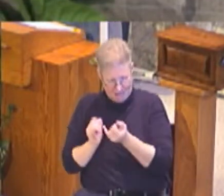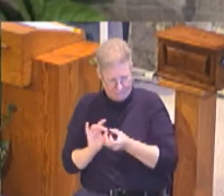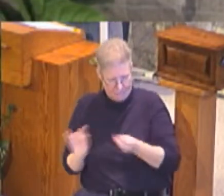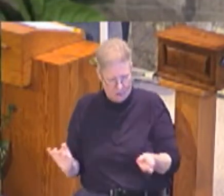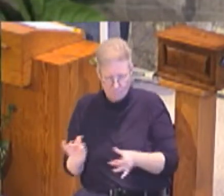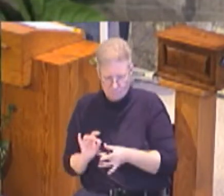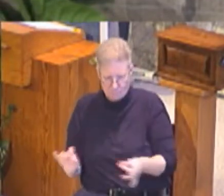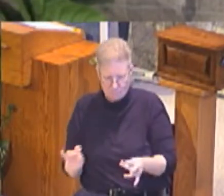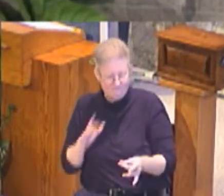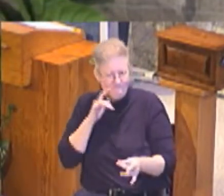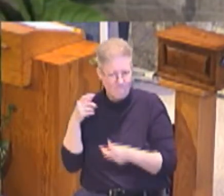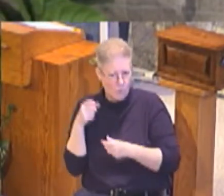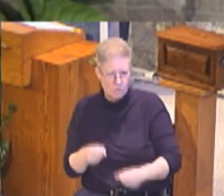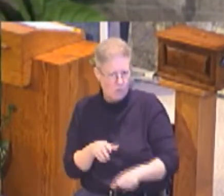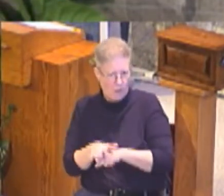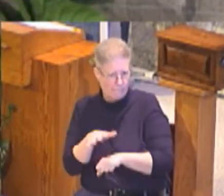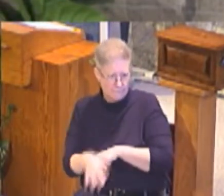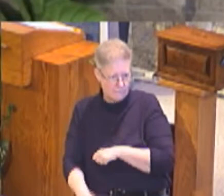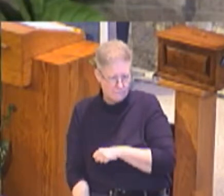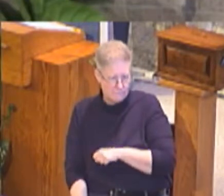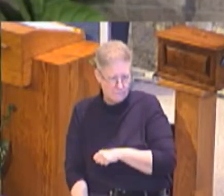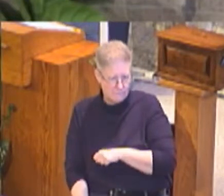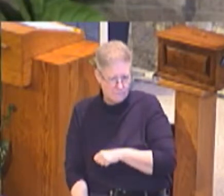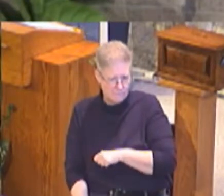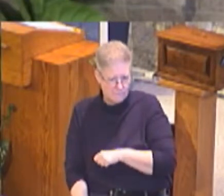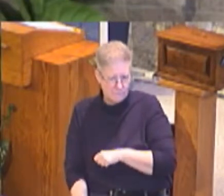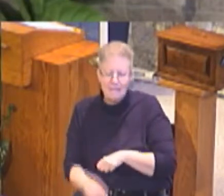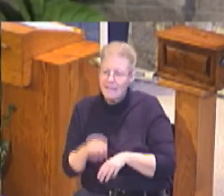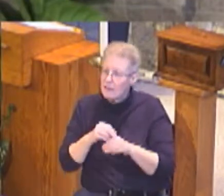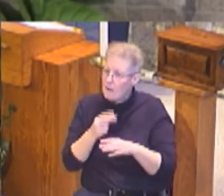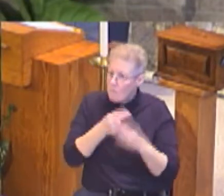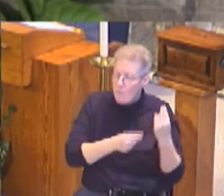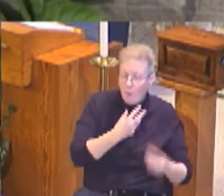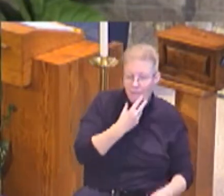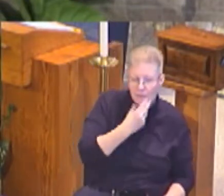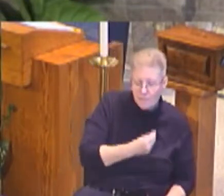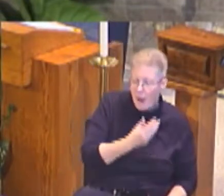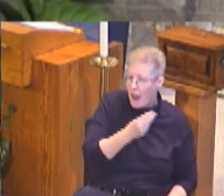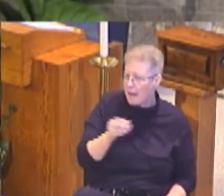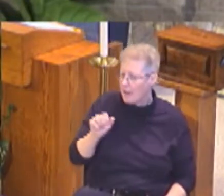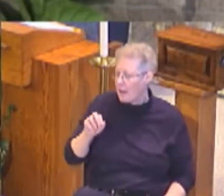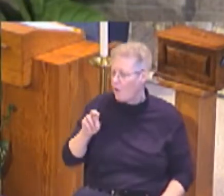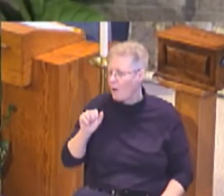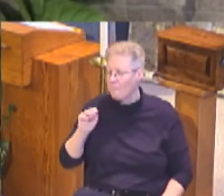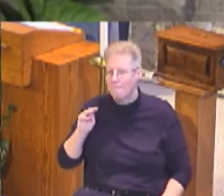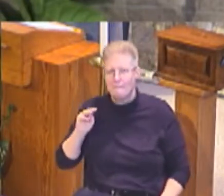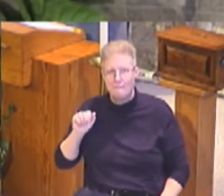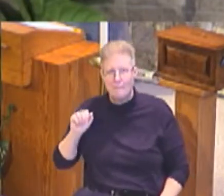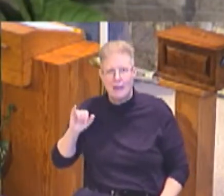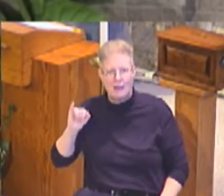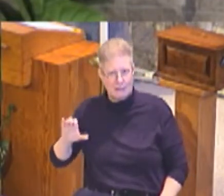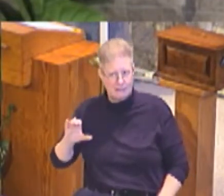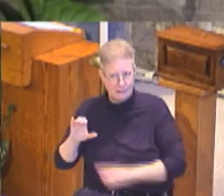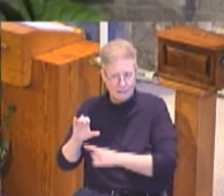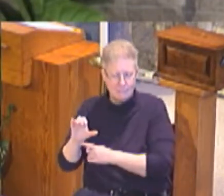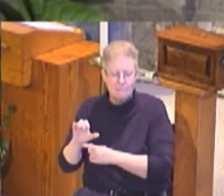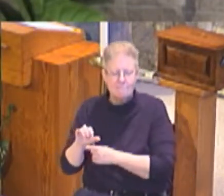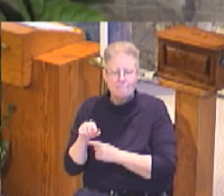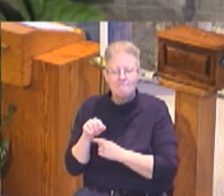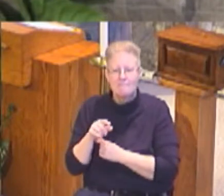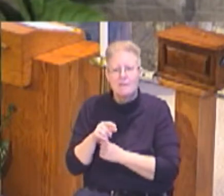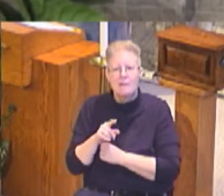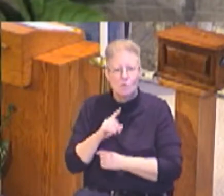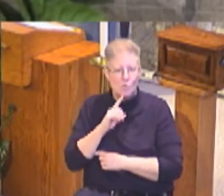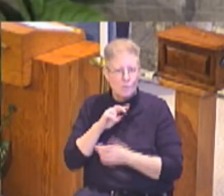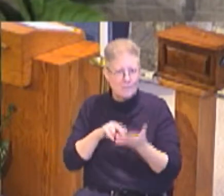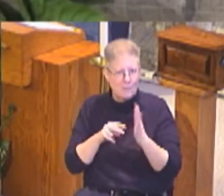nearly strong enough. In both Hebrew and Aramaic, it would go something like this.